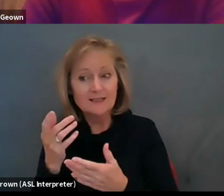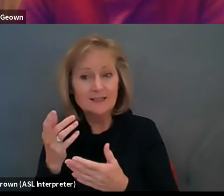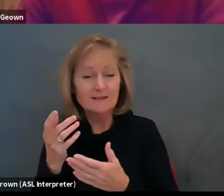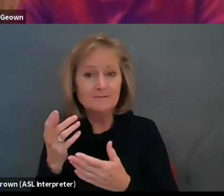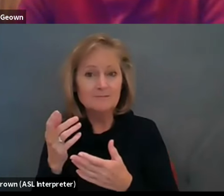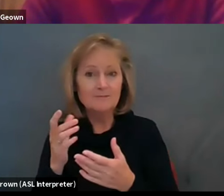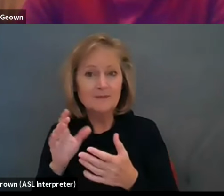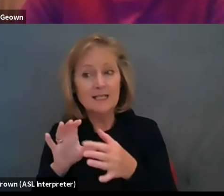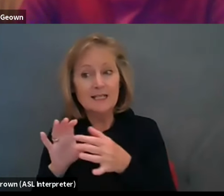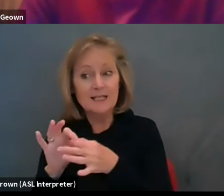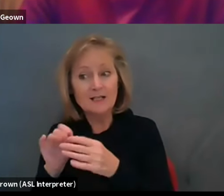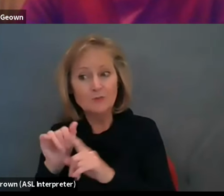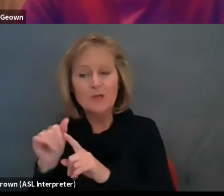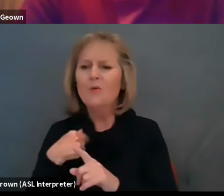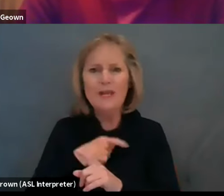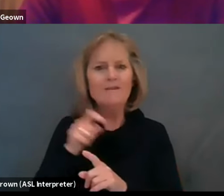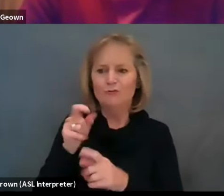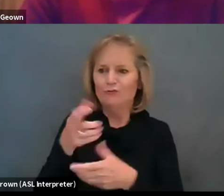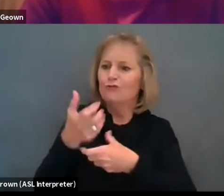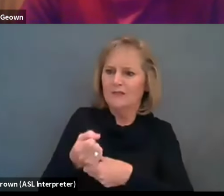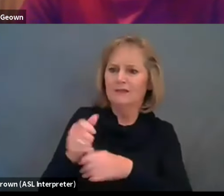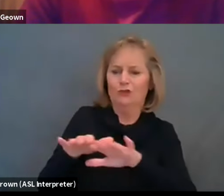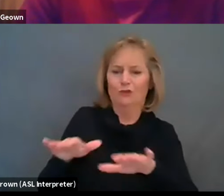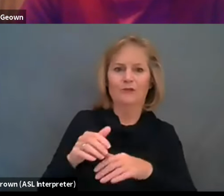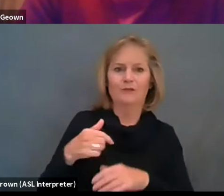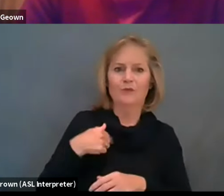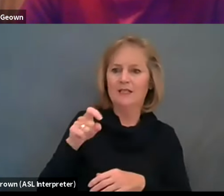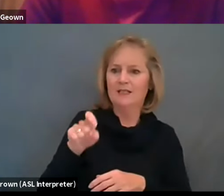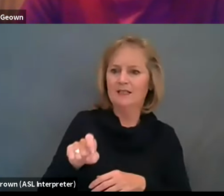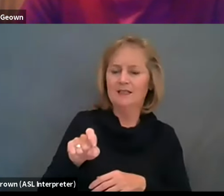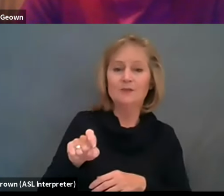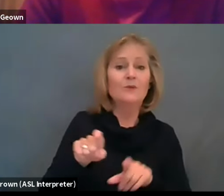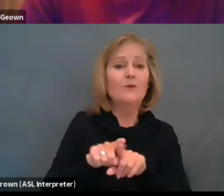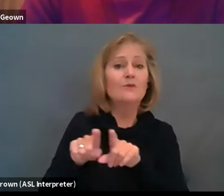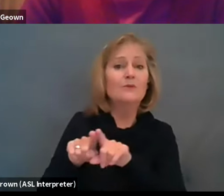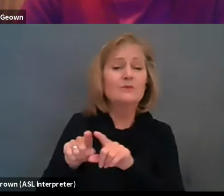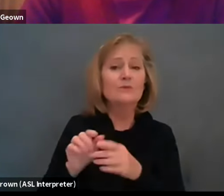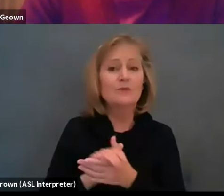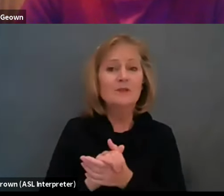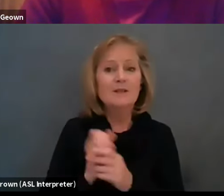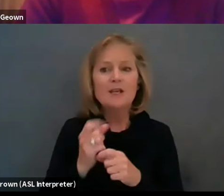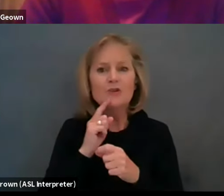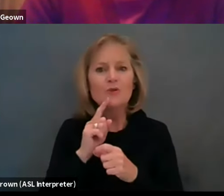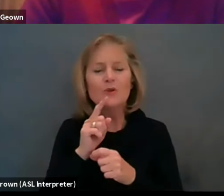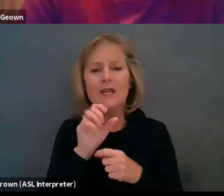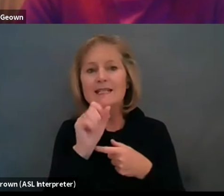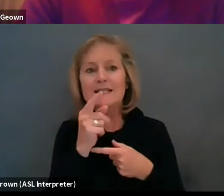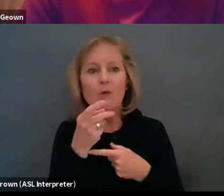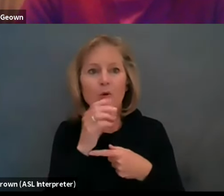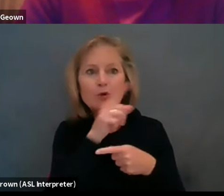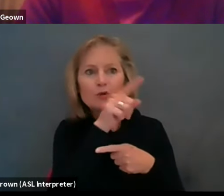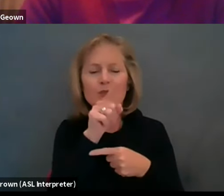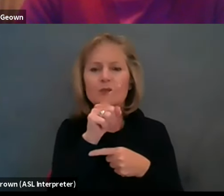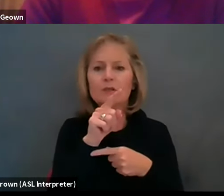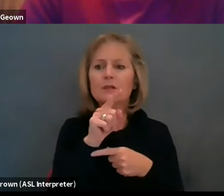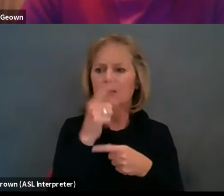terms of bullying. We need to trust children, and we need also to make sure that stakeholders are taking